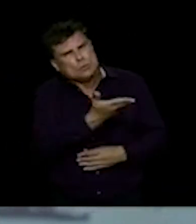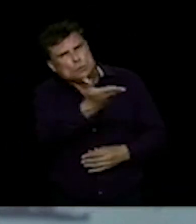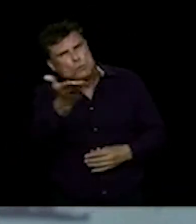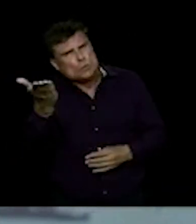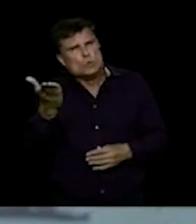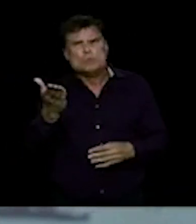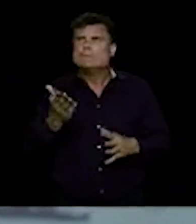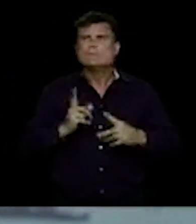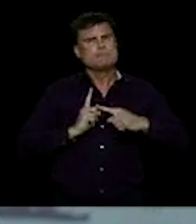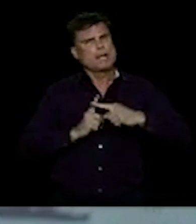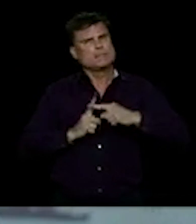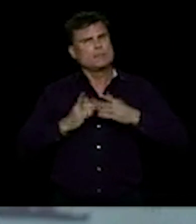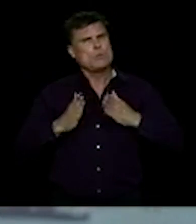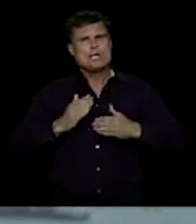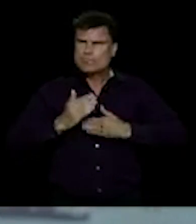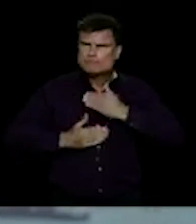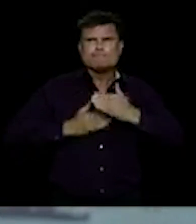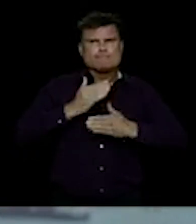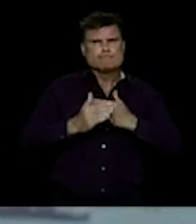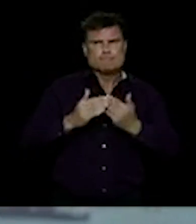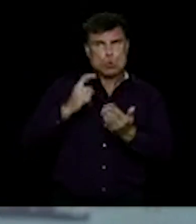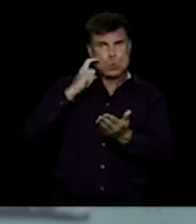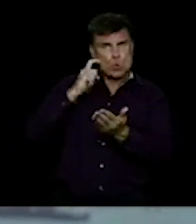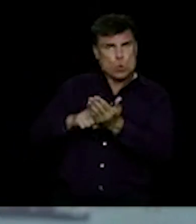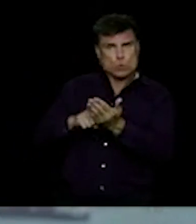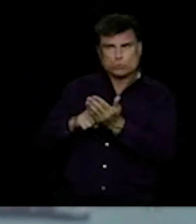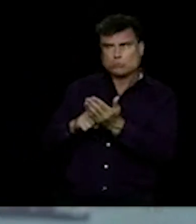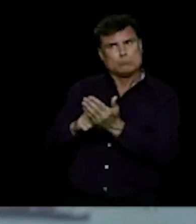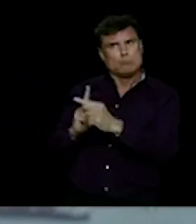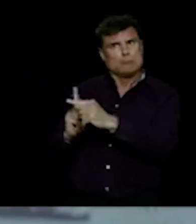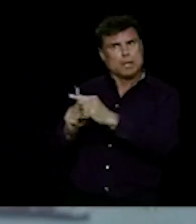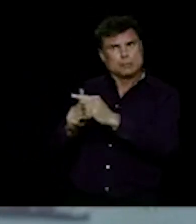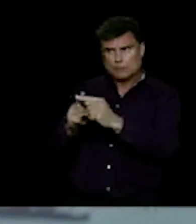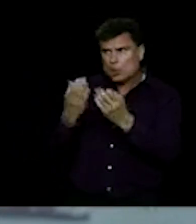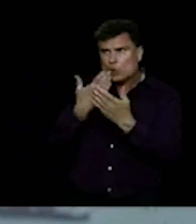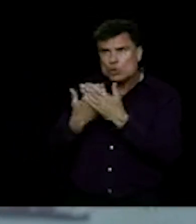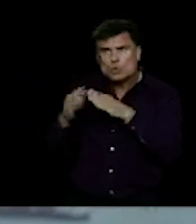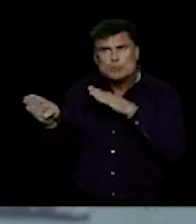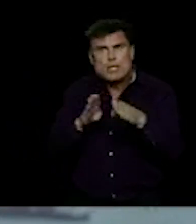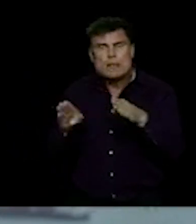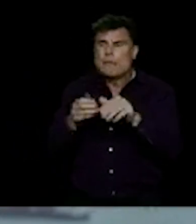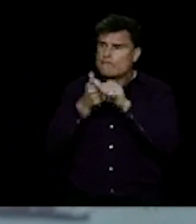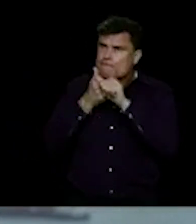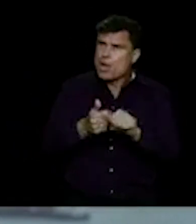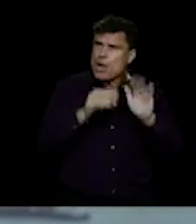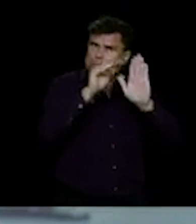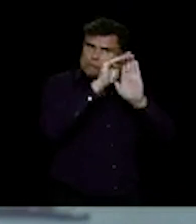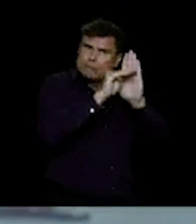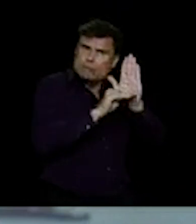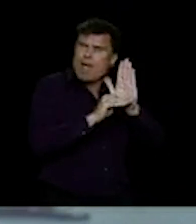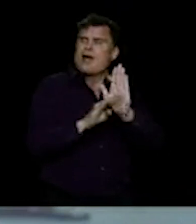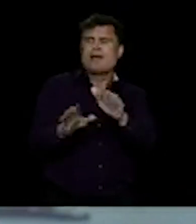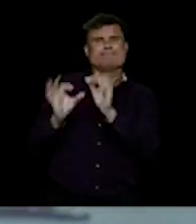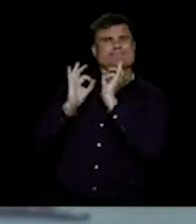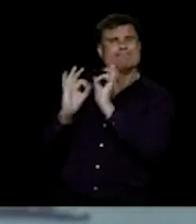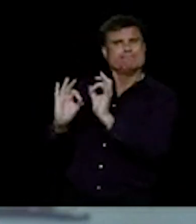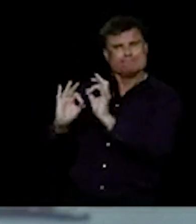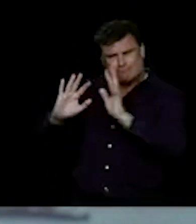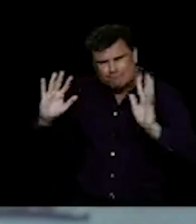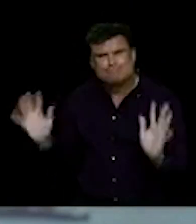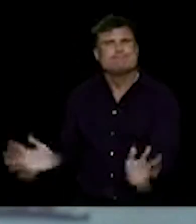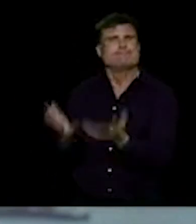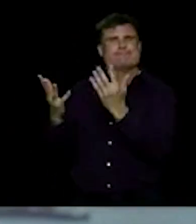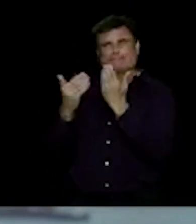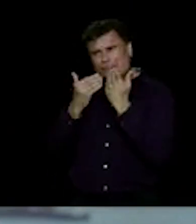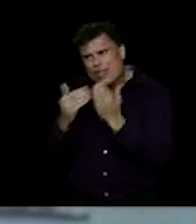we have to promote the positive behavior. We are responding. People are making a difference by keeping their numbers